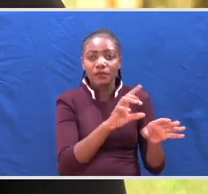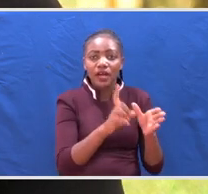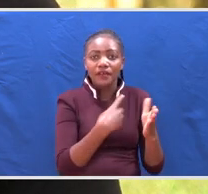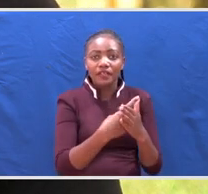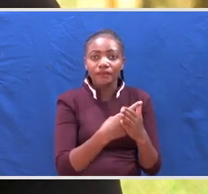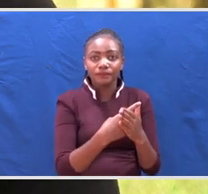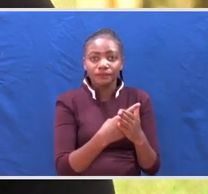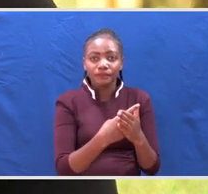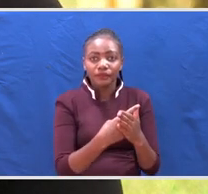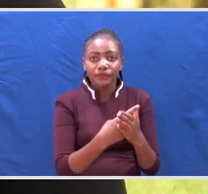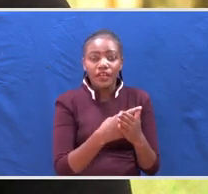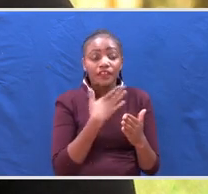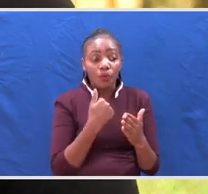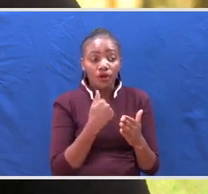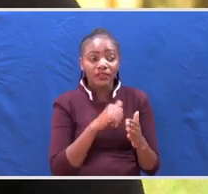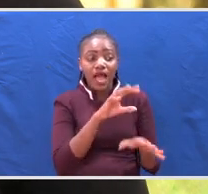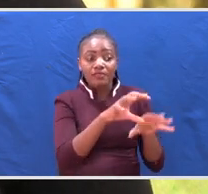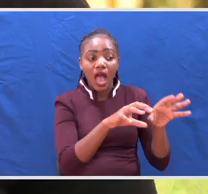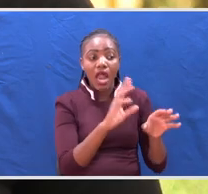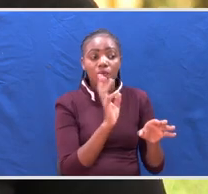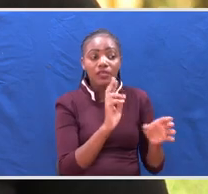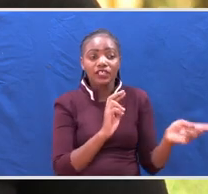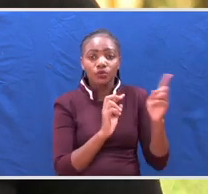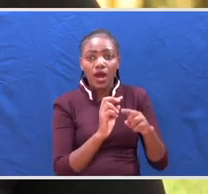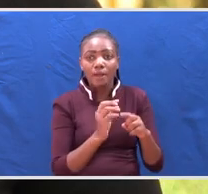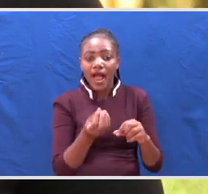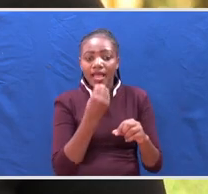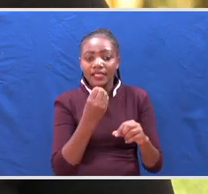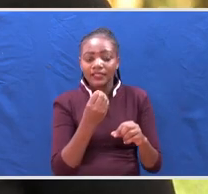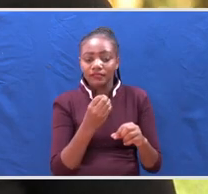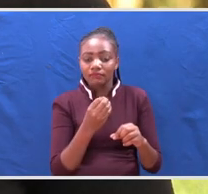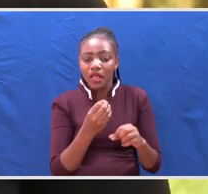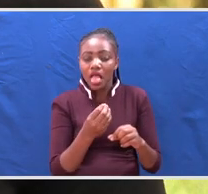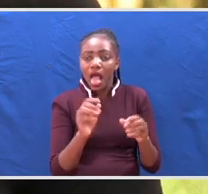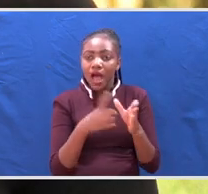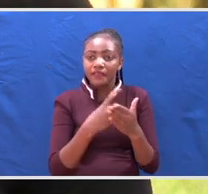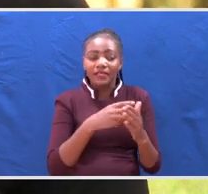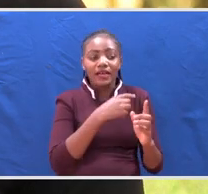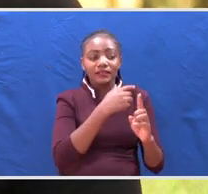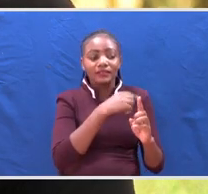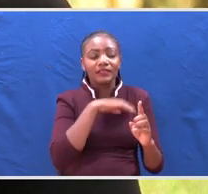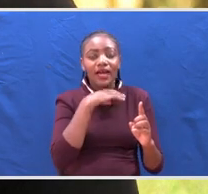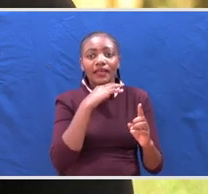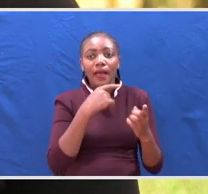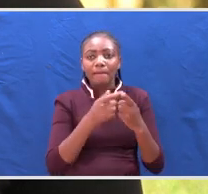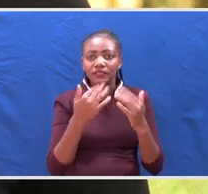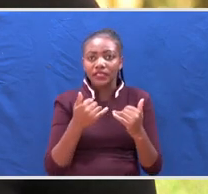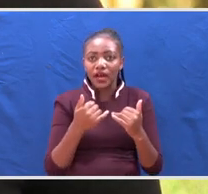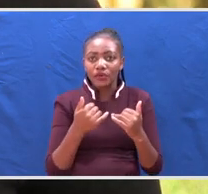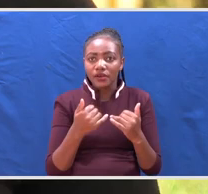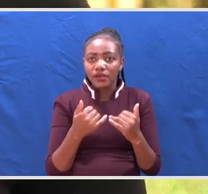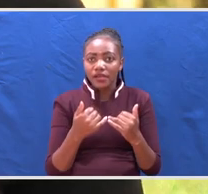the predator to come, feed on the carcass, and they die. But in between now, before, like, let's say today